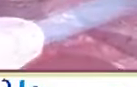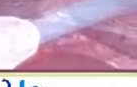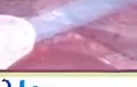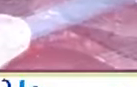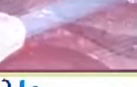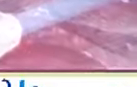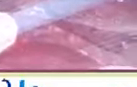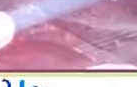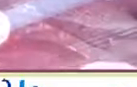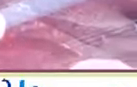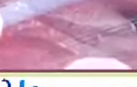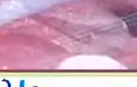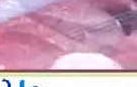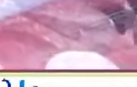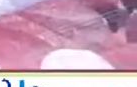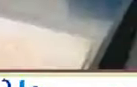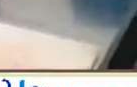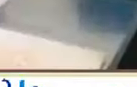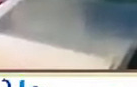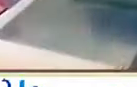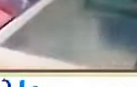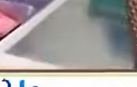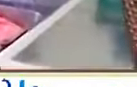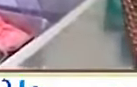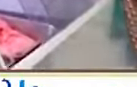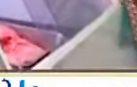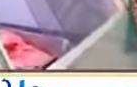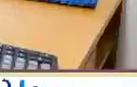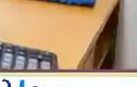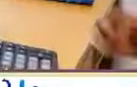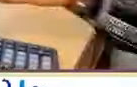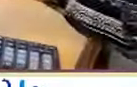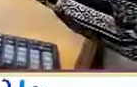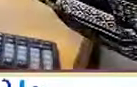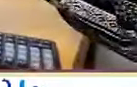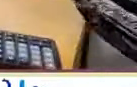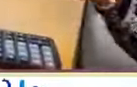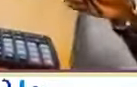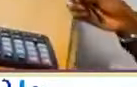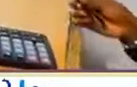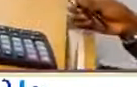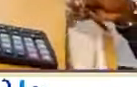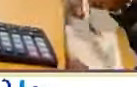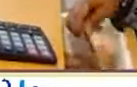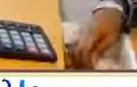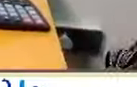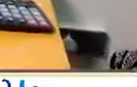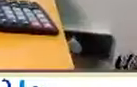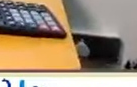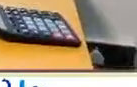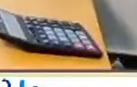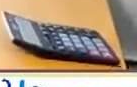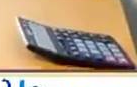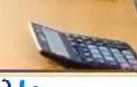len. Central Boutin ci bijilo mën nga len woti 303-8761 303-8761 wala bok